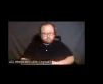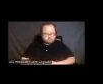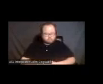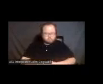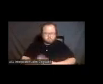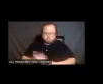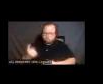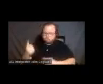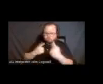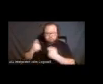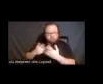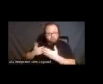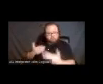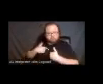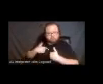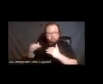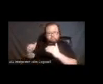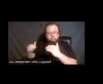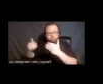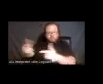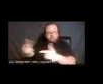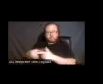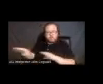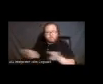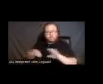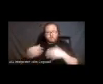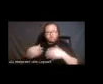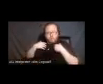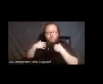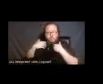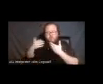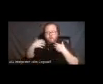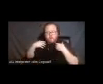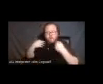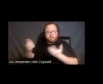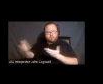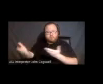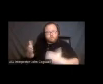Any other questions before we move on to Behavioral Health Services Act?